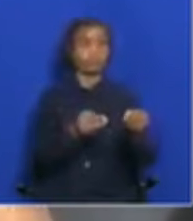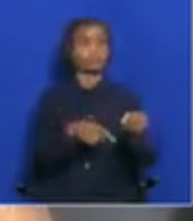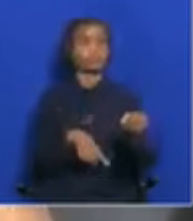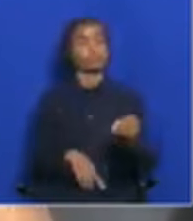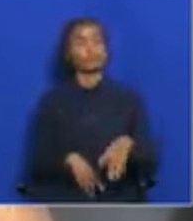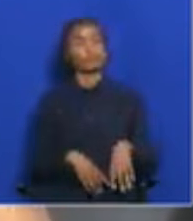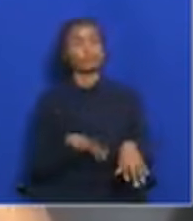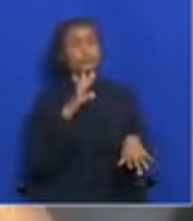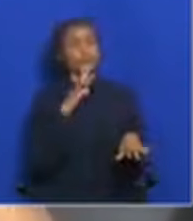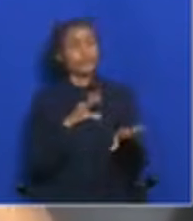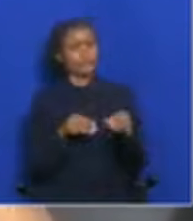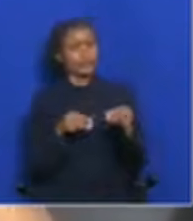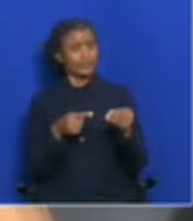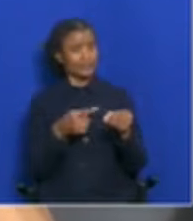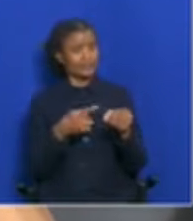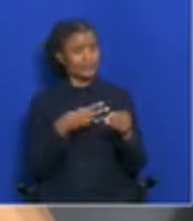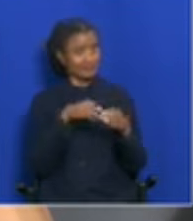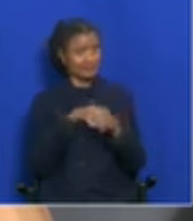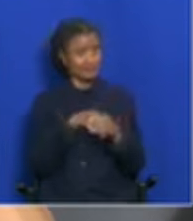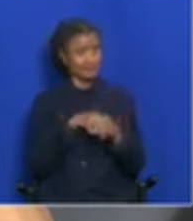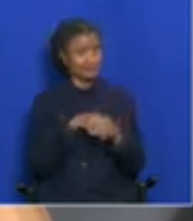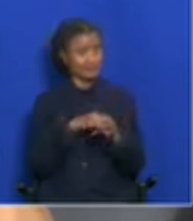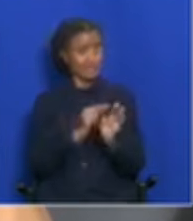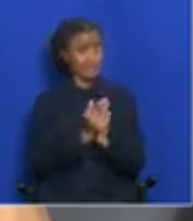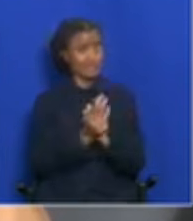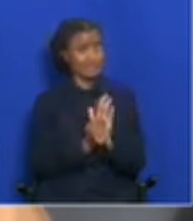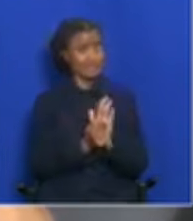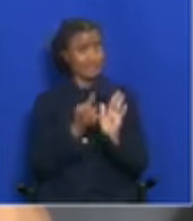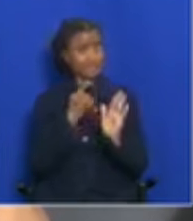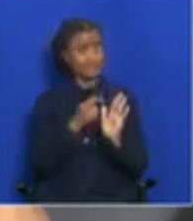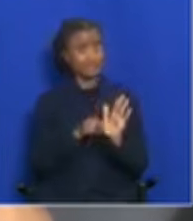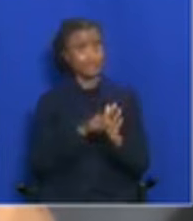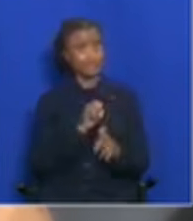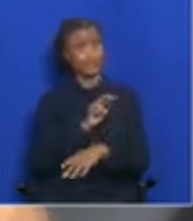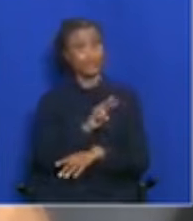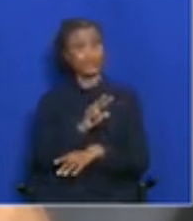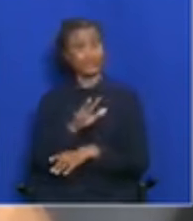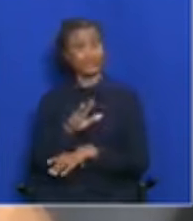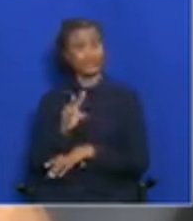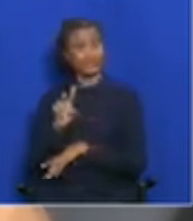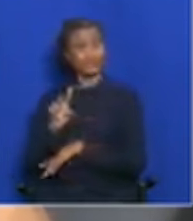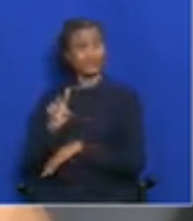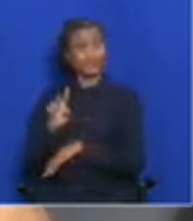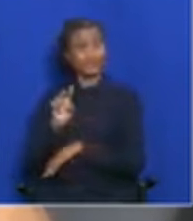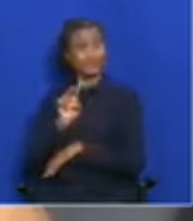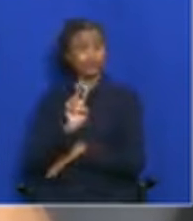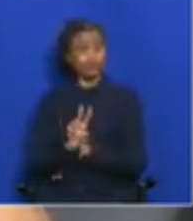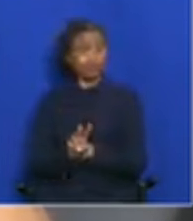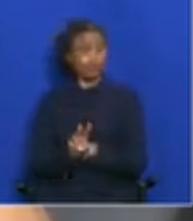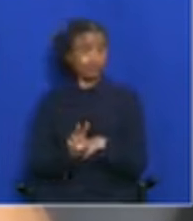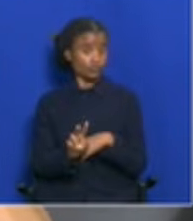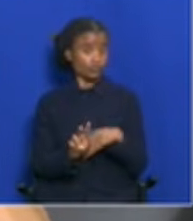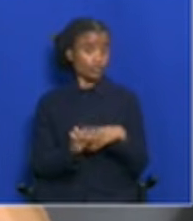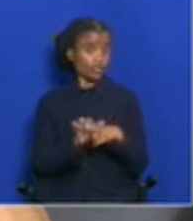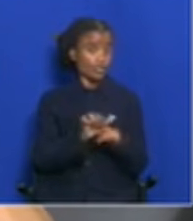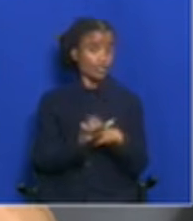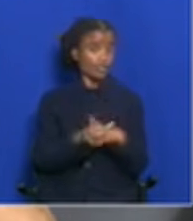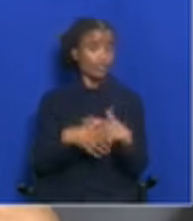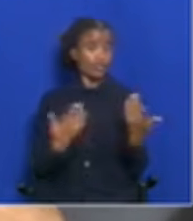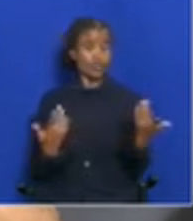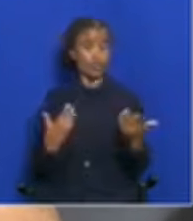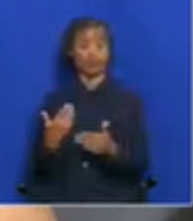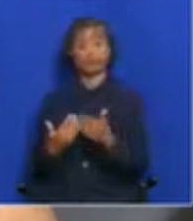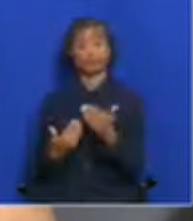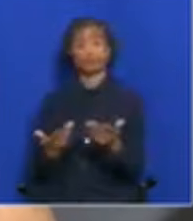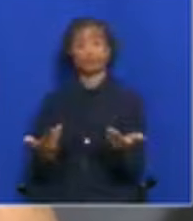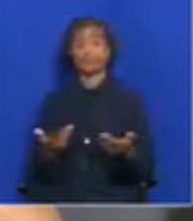be the 28.2A, or is it something that's a practice or procedure in the SOP? Where does it come from, and why do